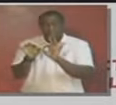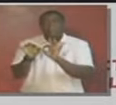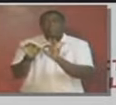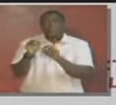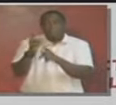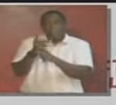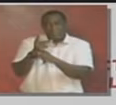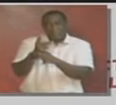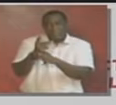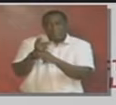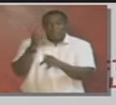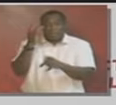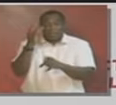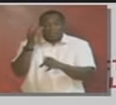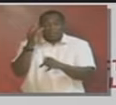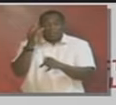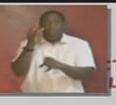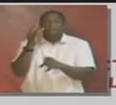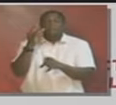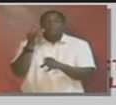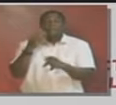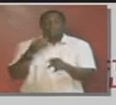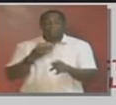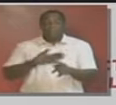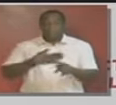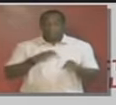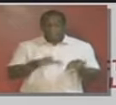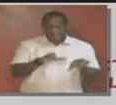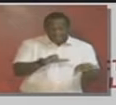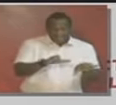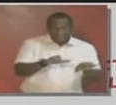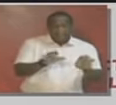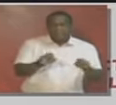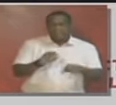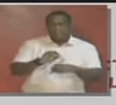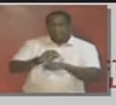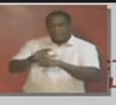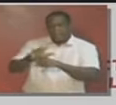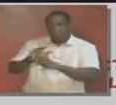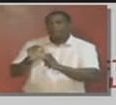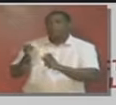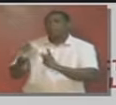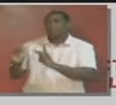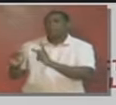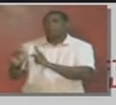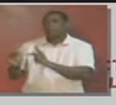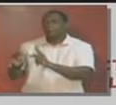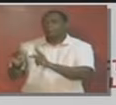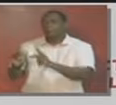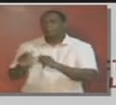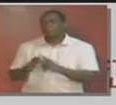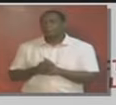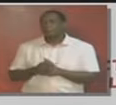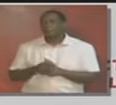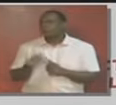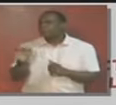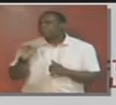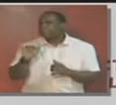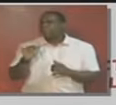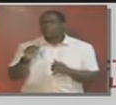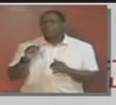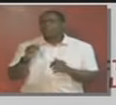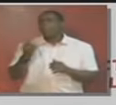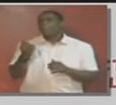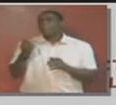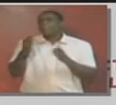been taking, we give this analogy, the minister has given it before. It is akin to when somebody is hypertensive and they take